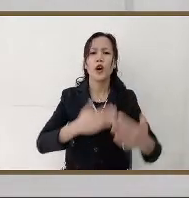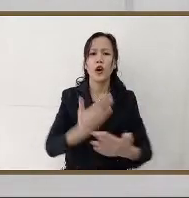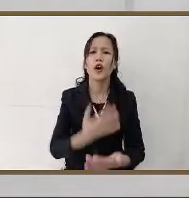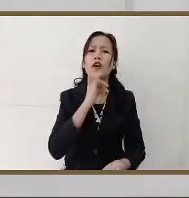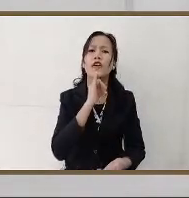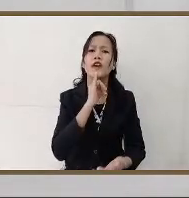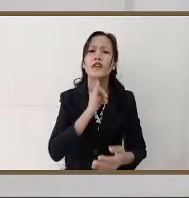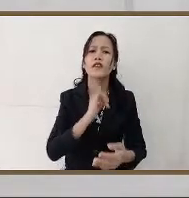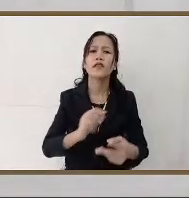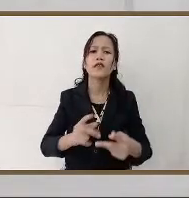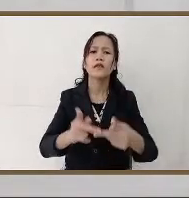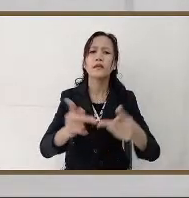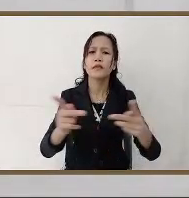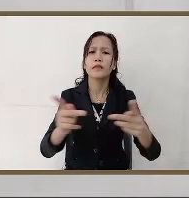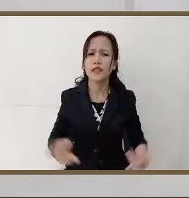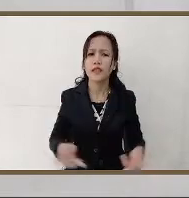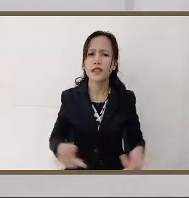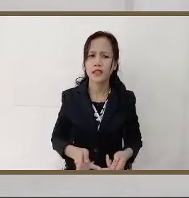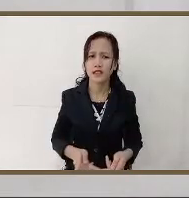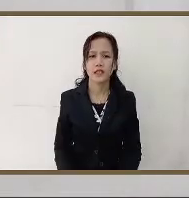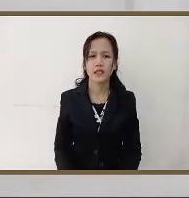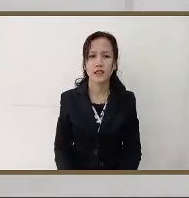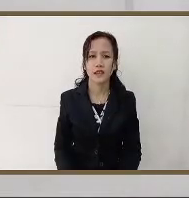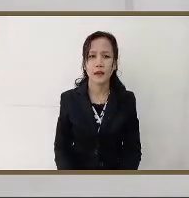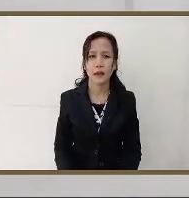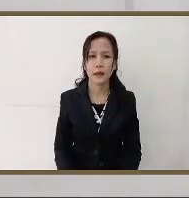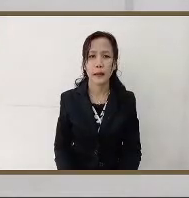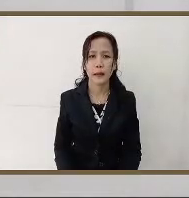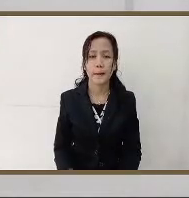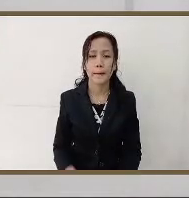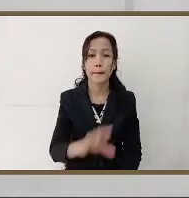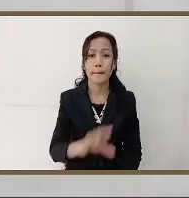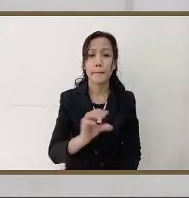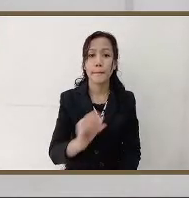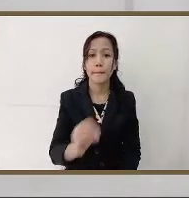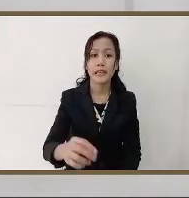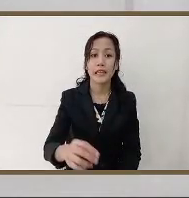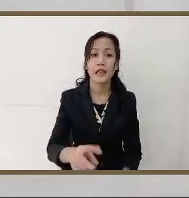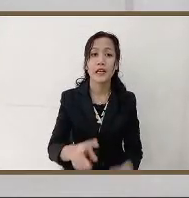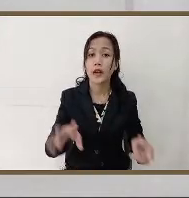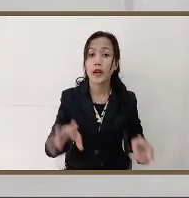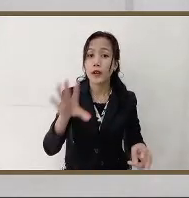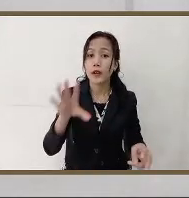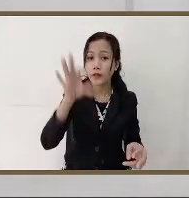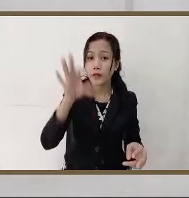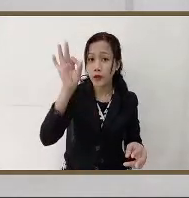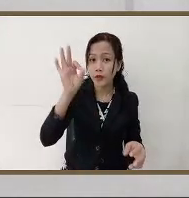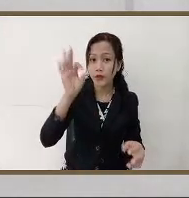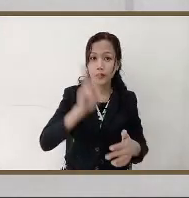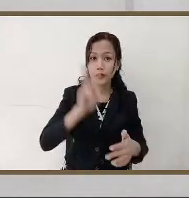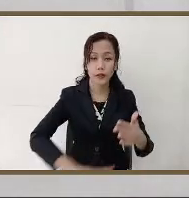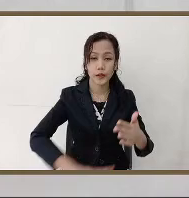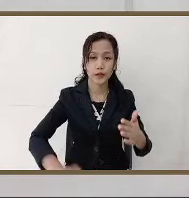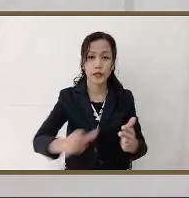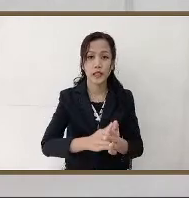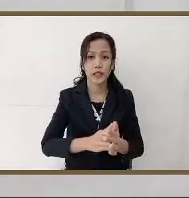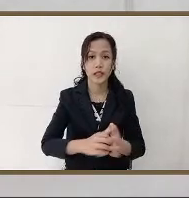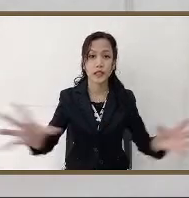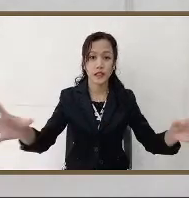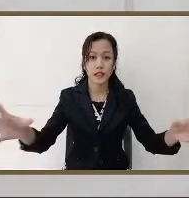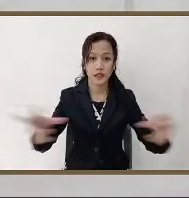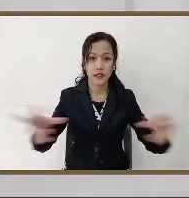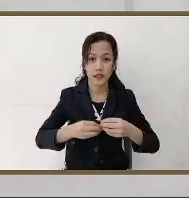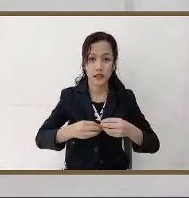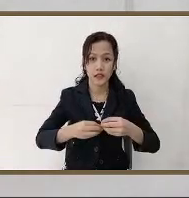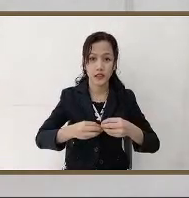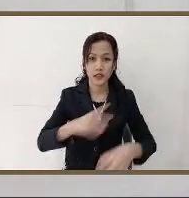1003 BC. And ang pinaka makikita natin sa verse po na ito, na ang kanyang total reign ay